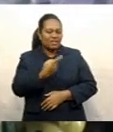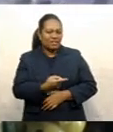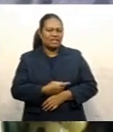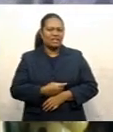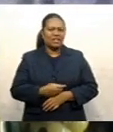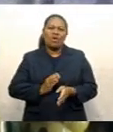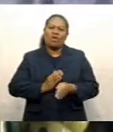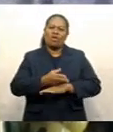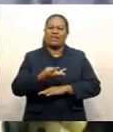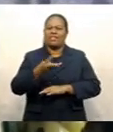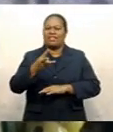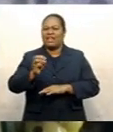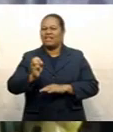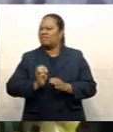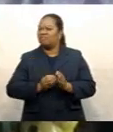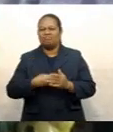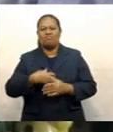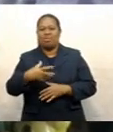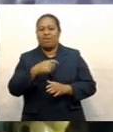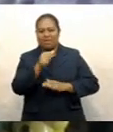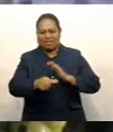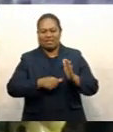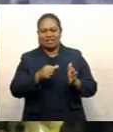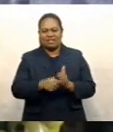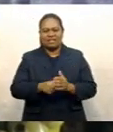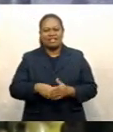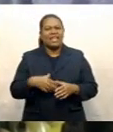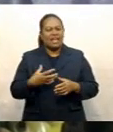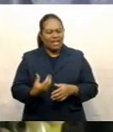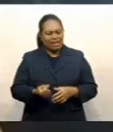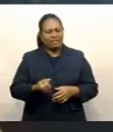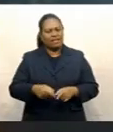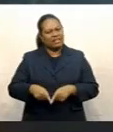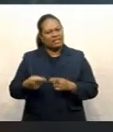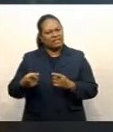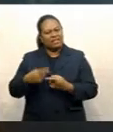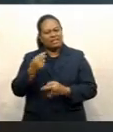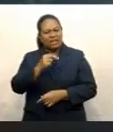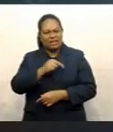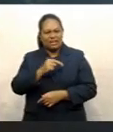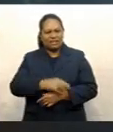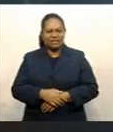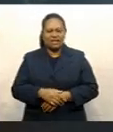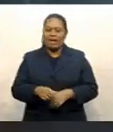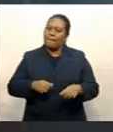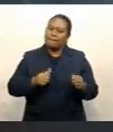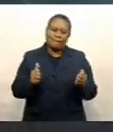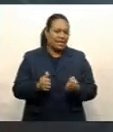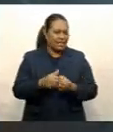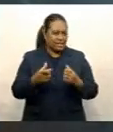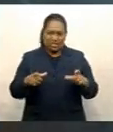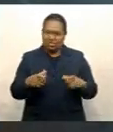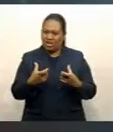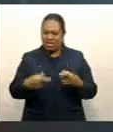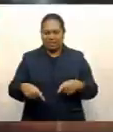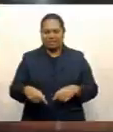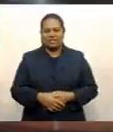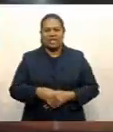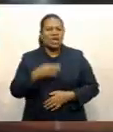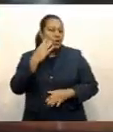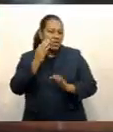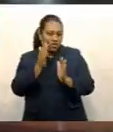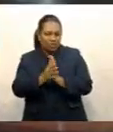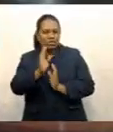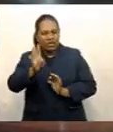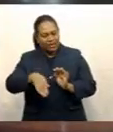over the age of 30 and have medical needs. At times, there are a lot of challenges. They have to go for checking on a